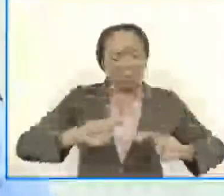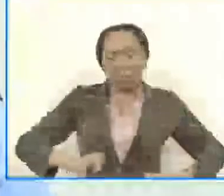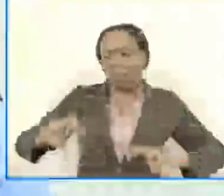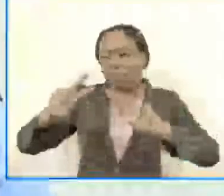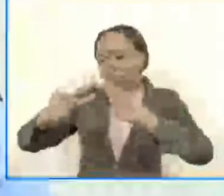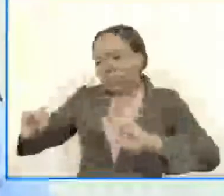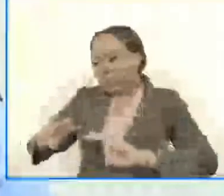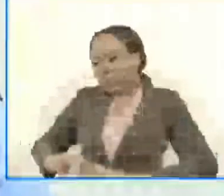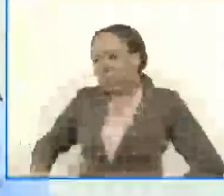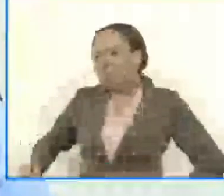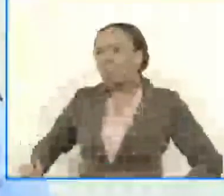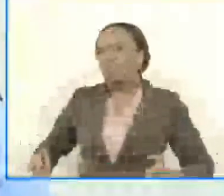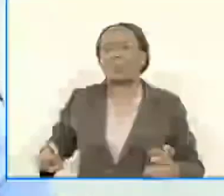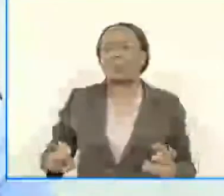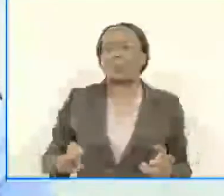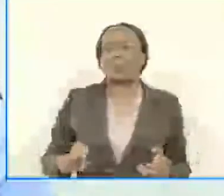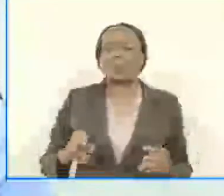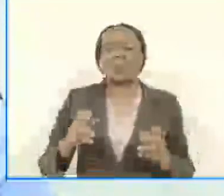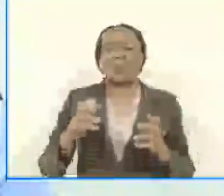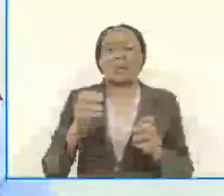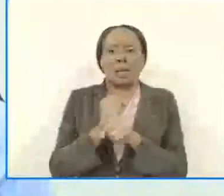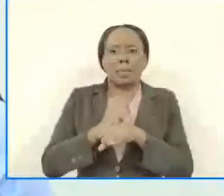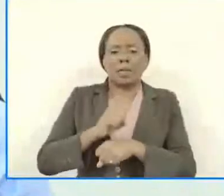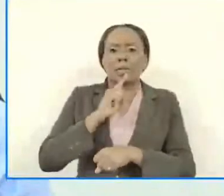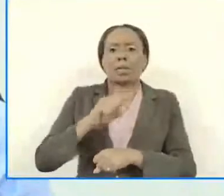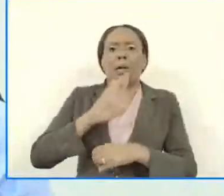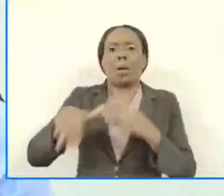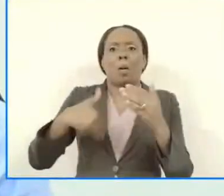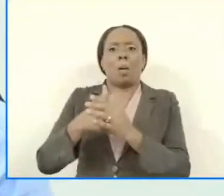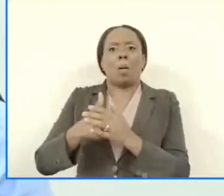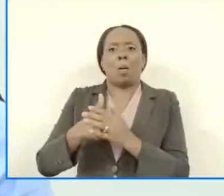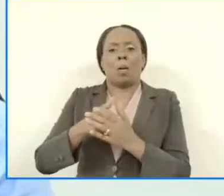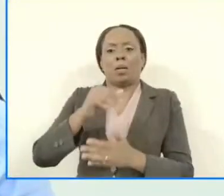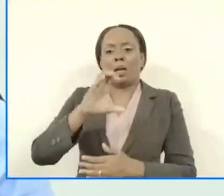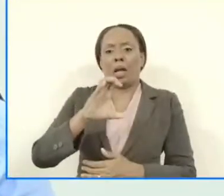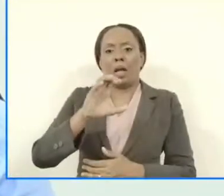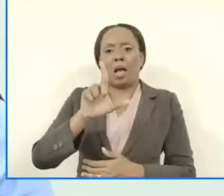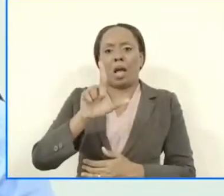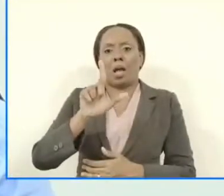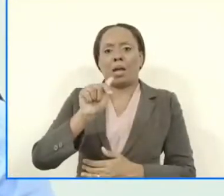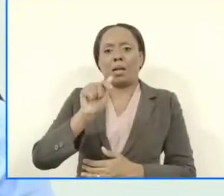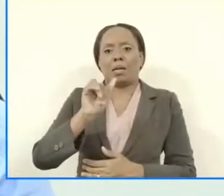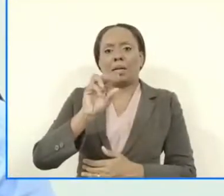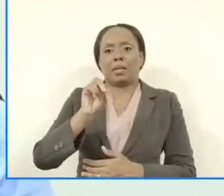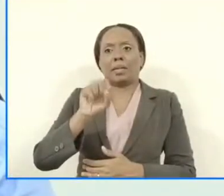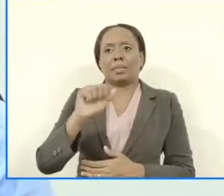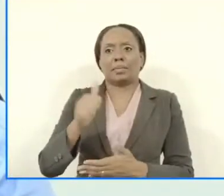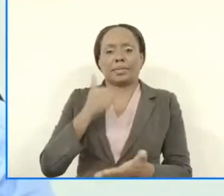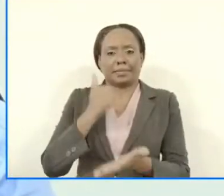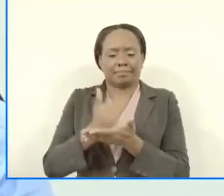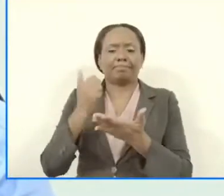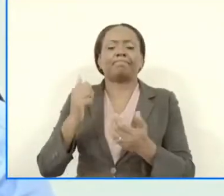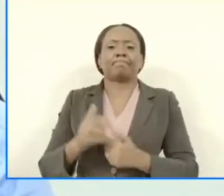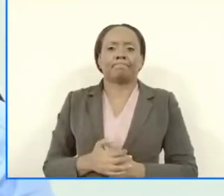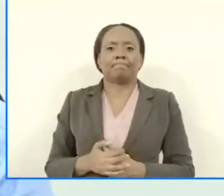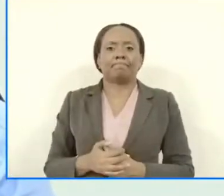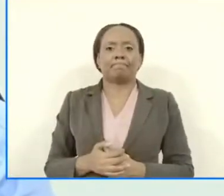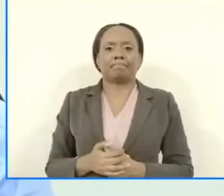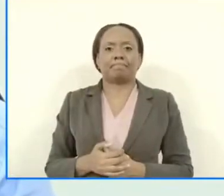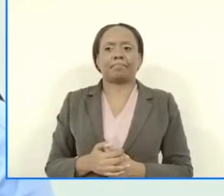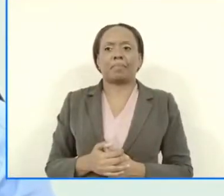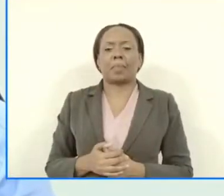and validate the claims. The other thing I want to say is that people have asked about the prioritization of